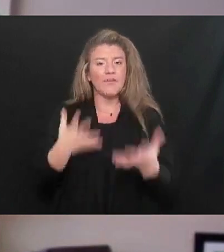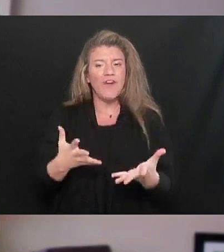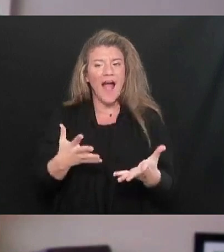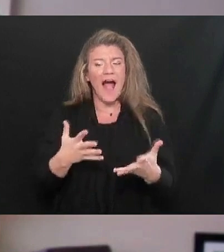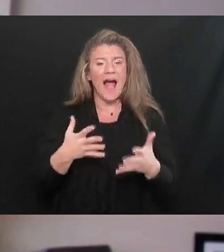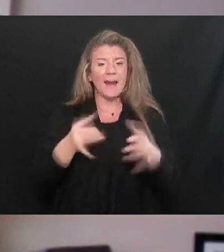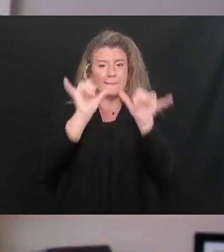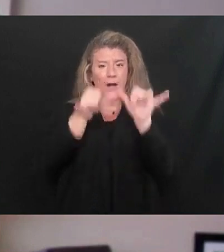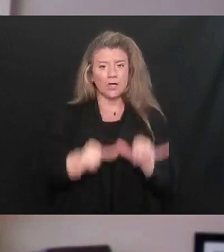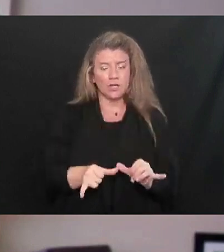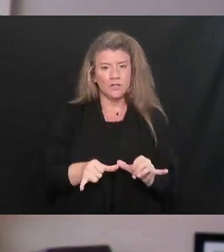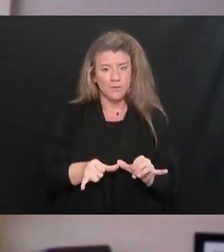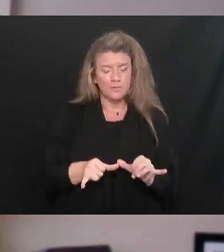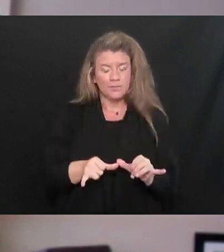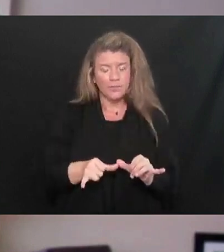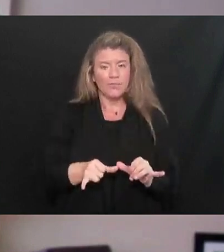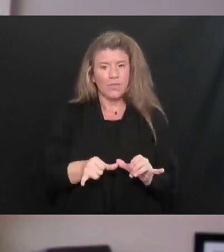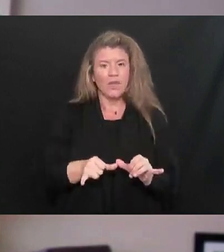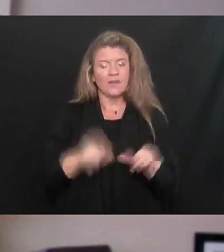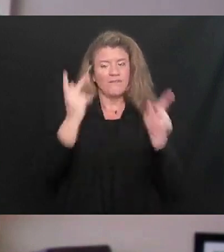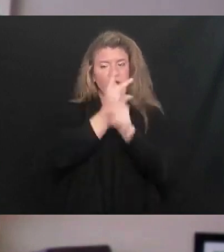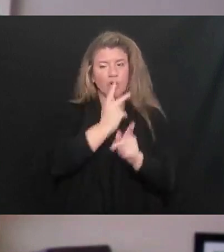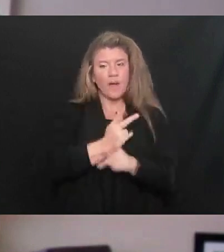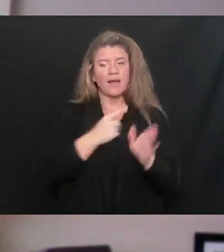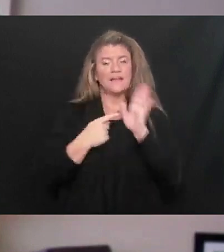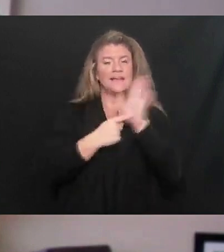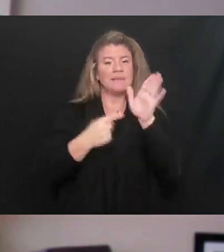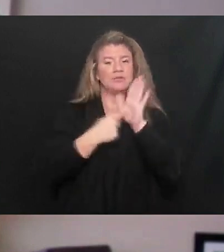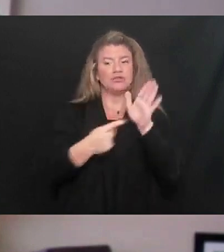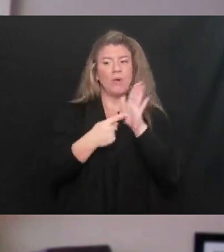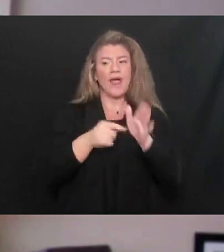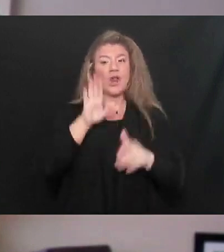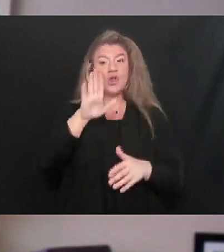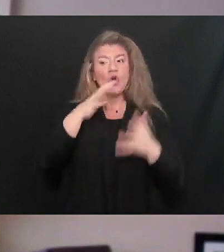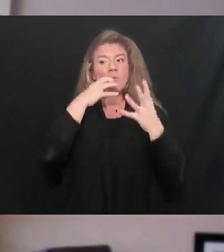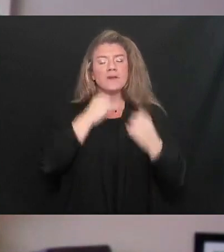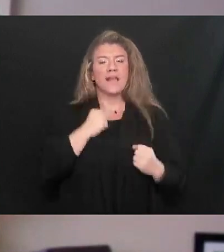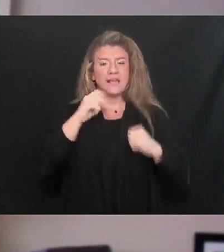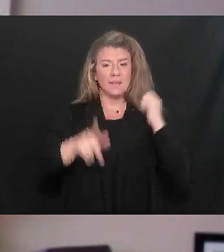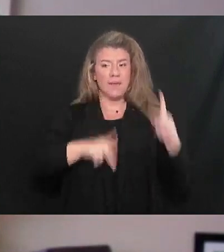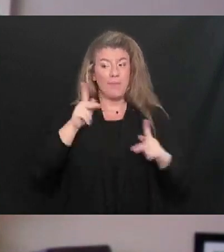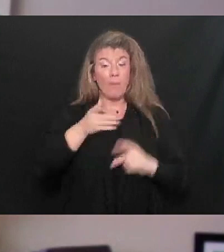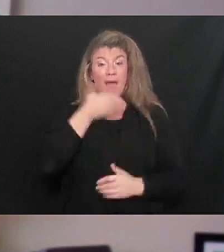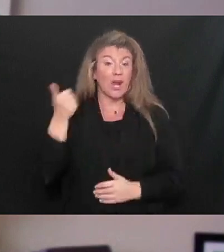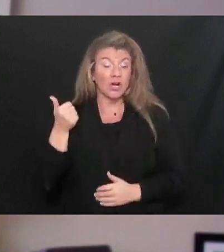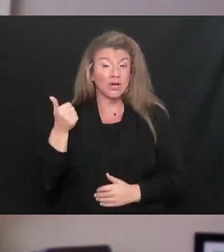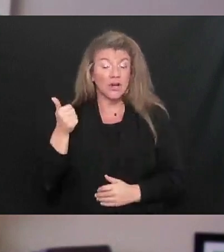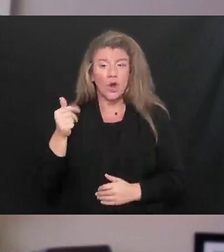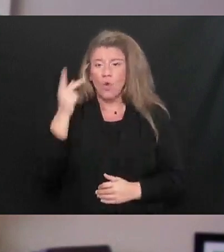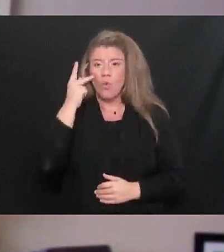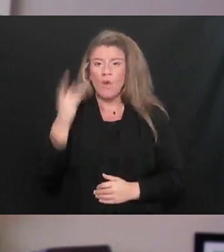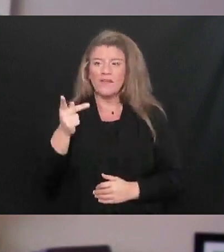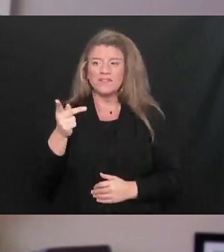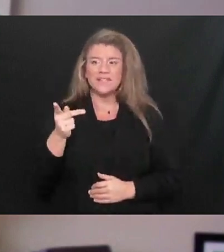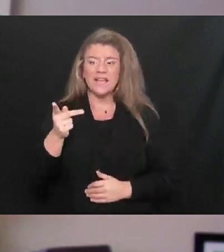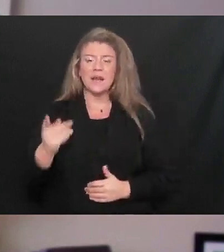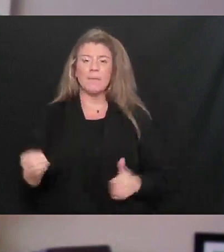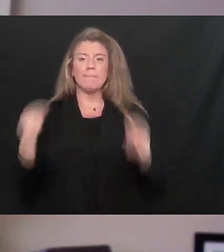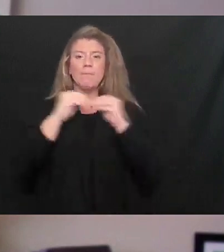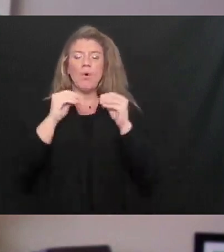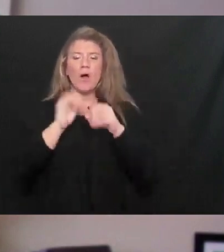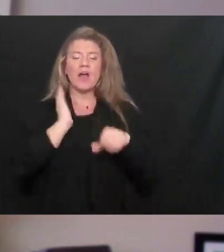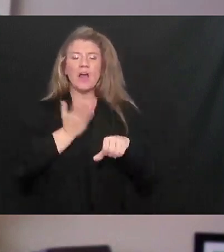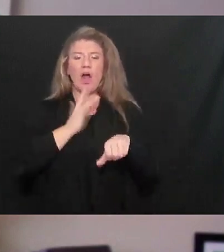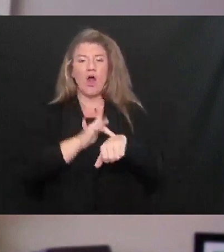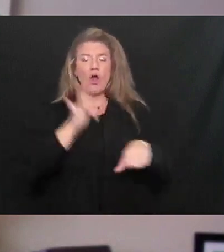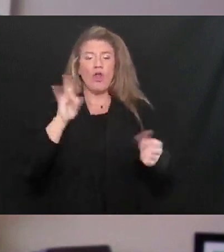marker, an immunologic marker, to demonstrate that we are protecting people better. And we have seen in some of our early nursing home